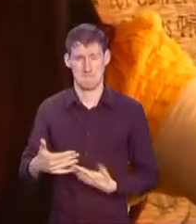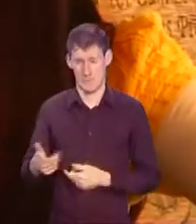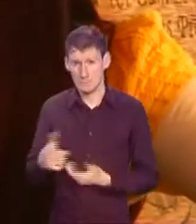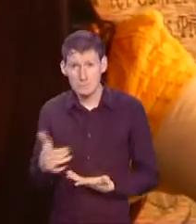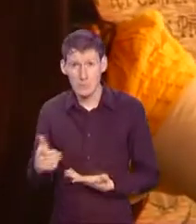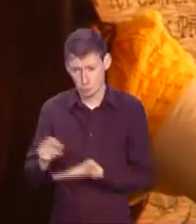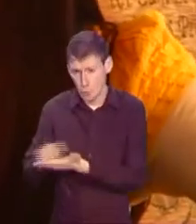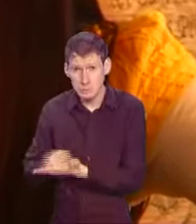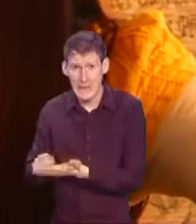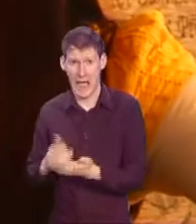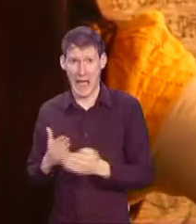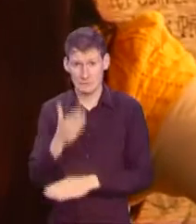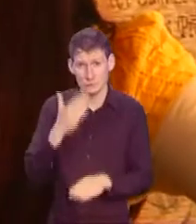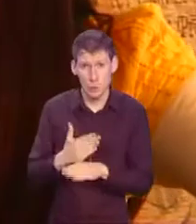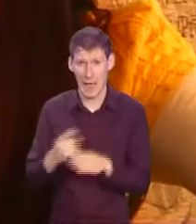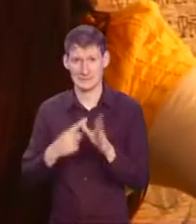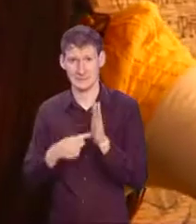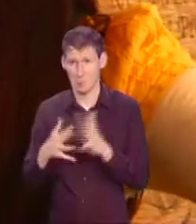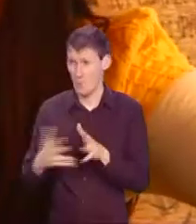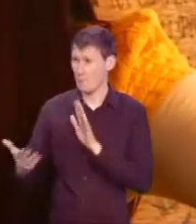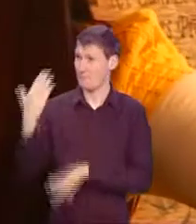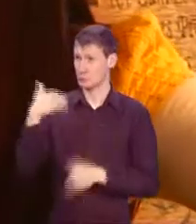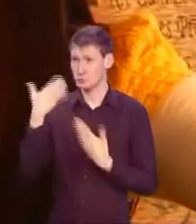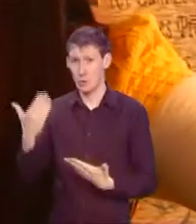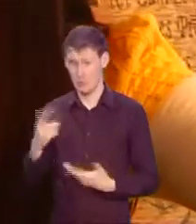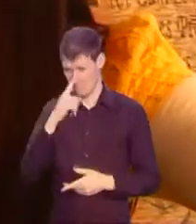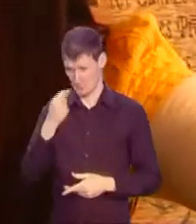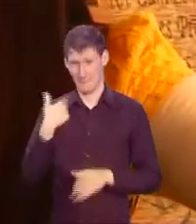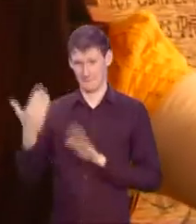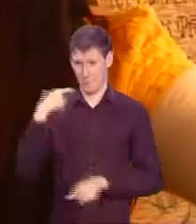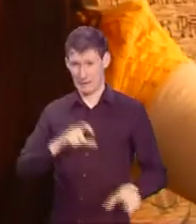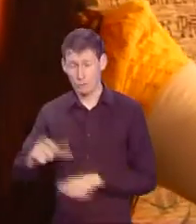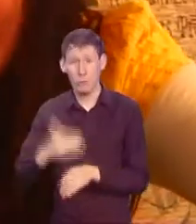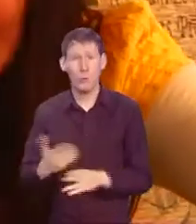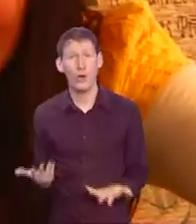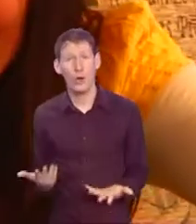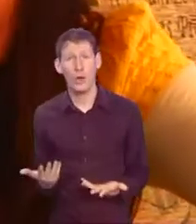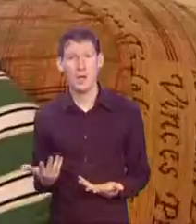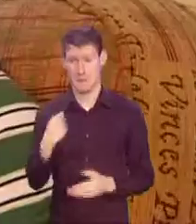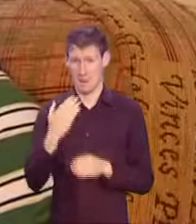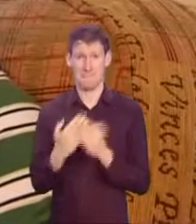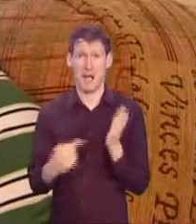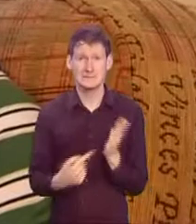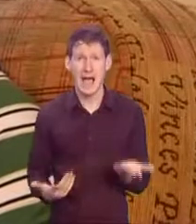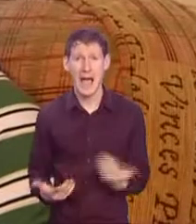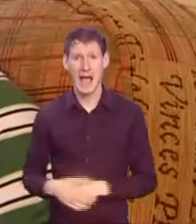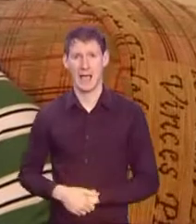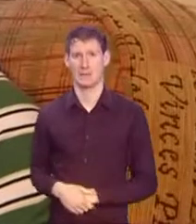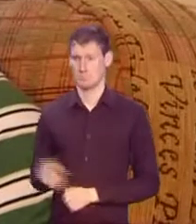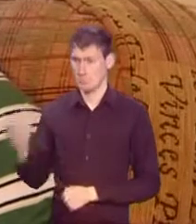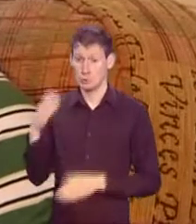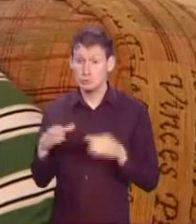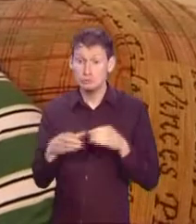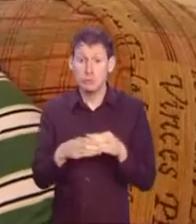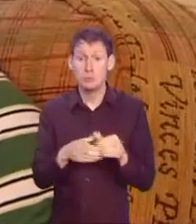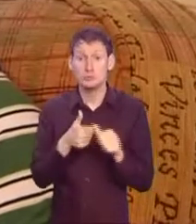note takers and access to work earlier, I might have been able to stay on at work, even part-time. You'd have gone back to normal if the